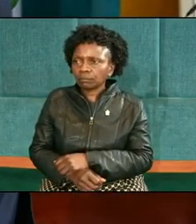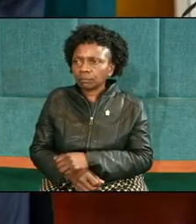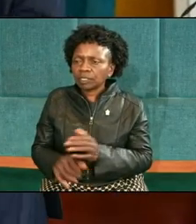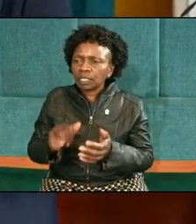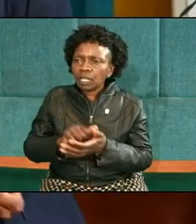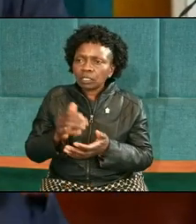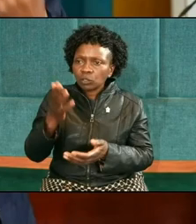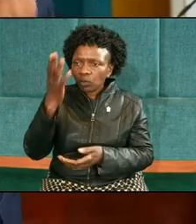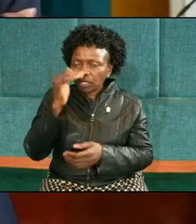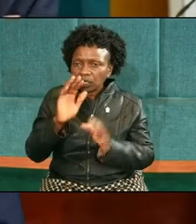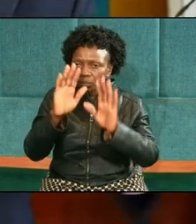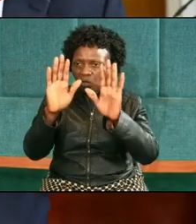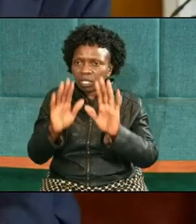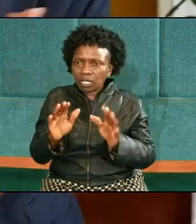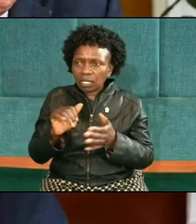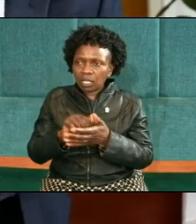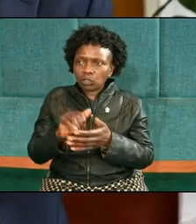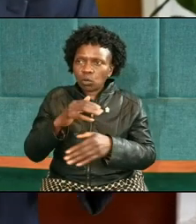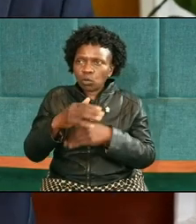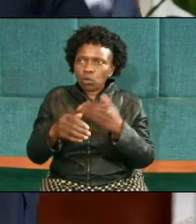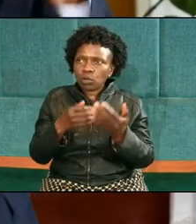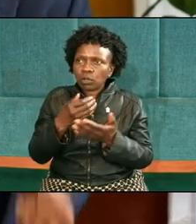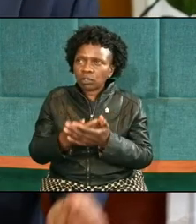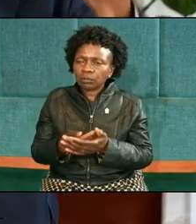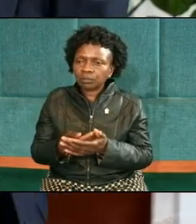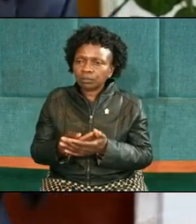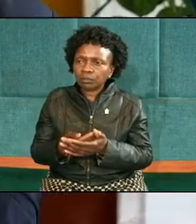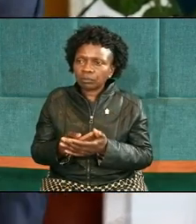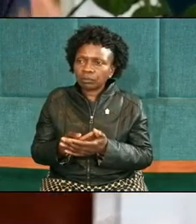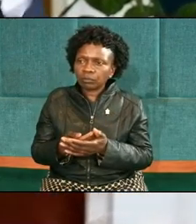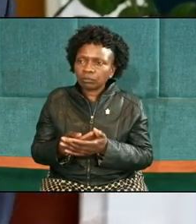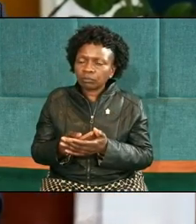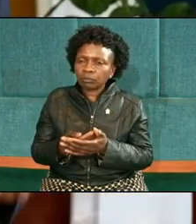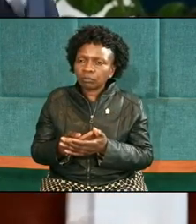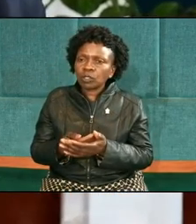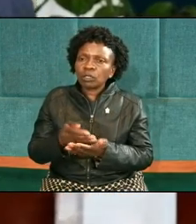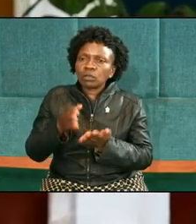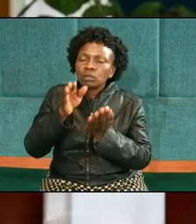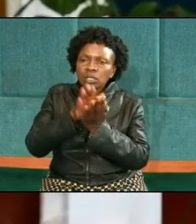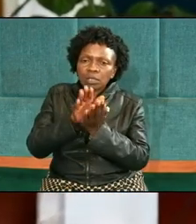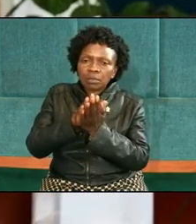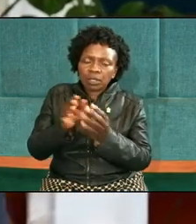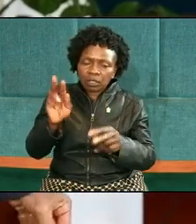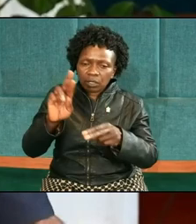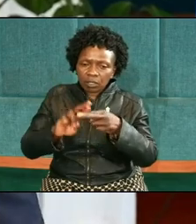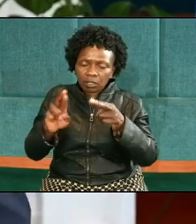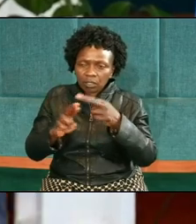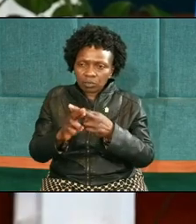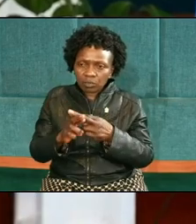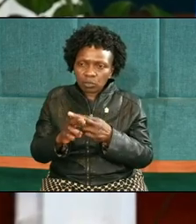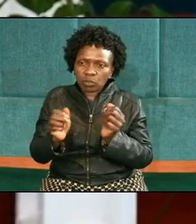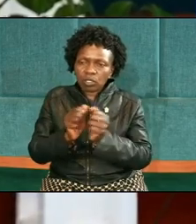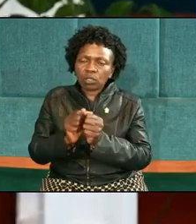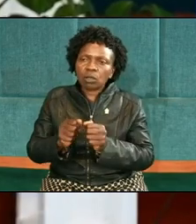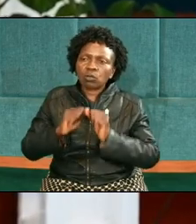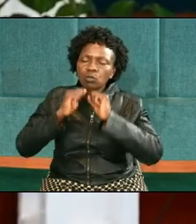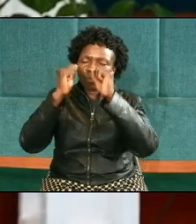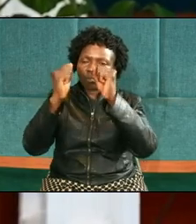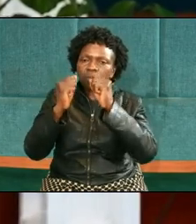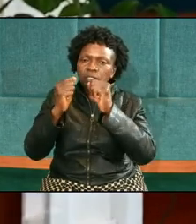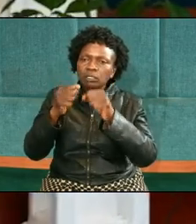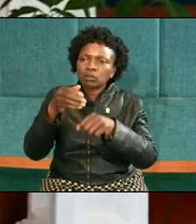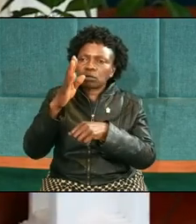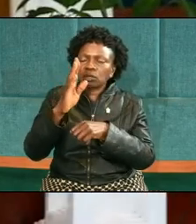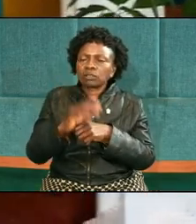That is why it is important that all of us as brothers keep our relationship with Almighty God. Call